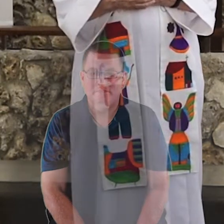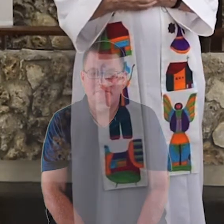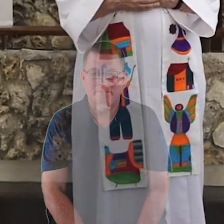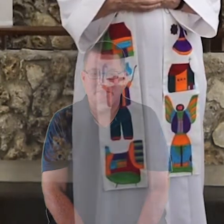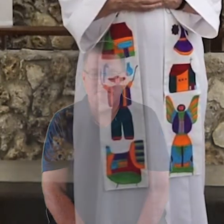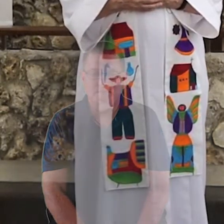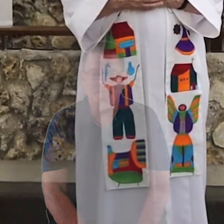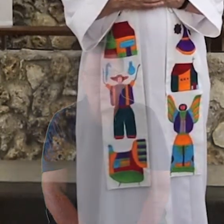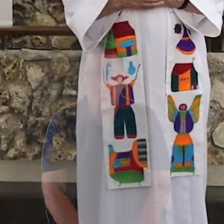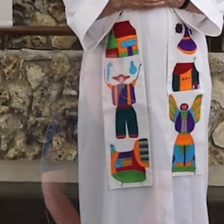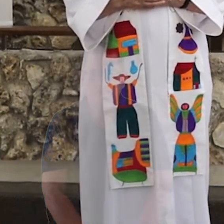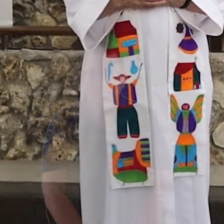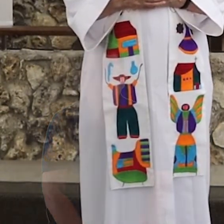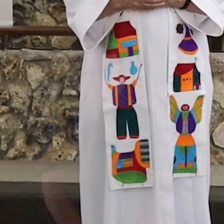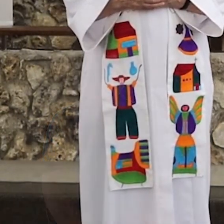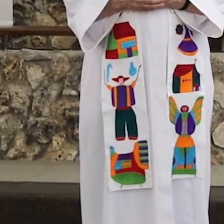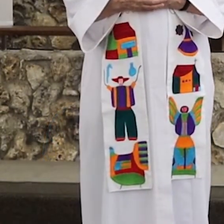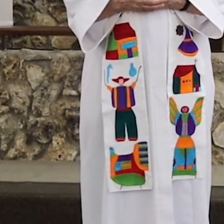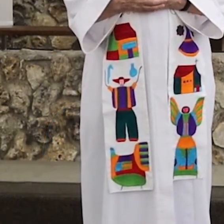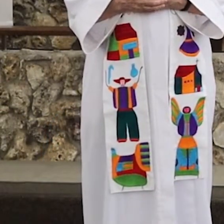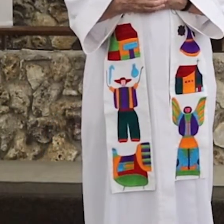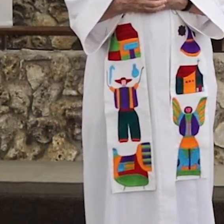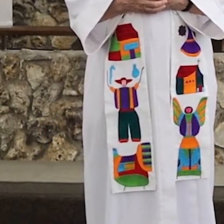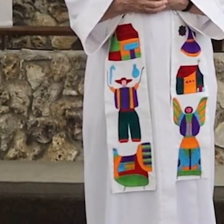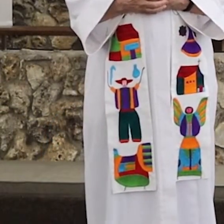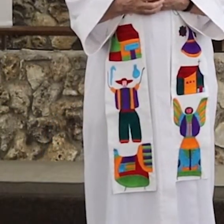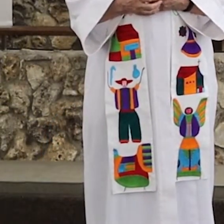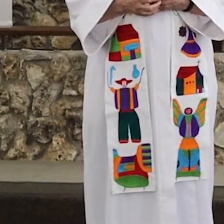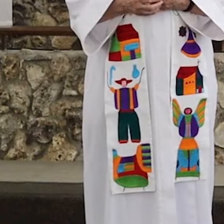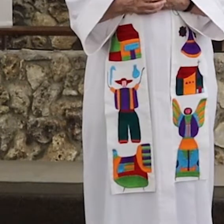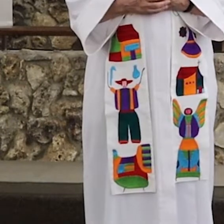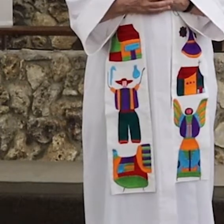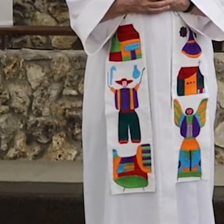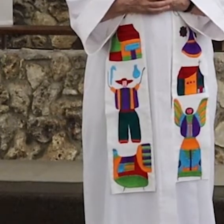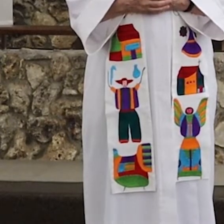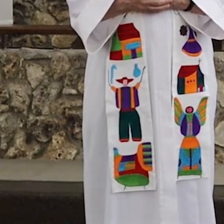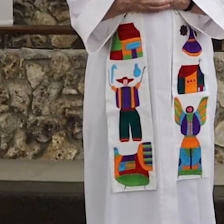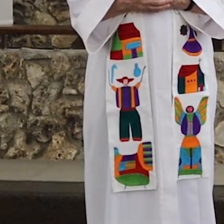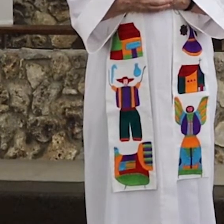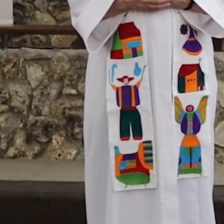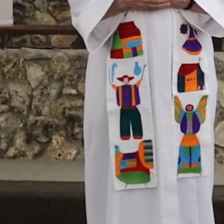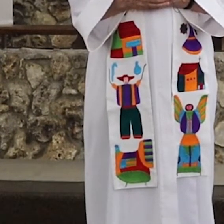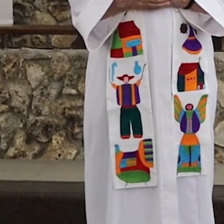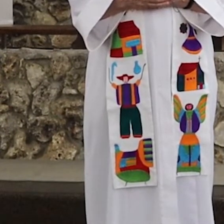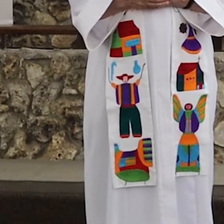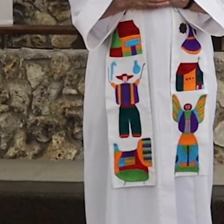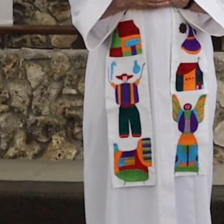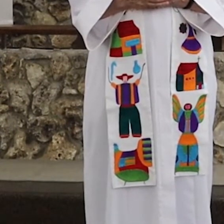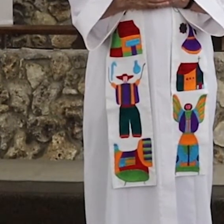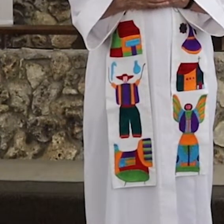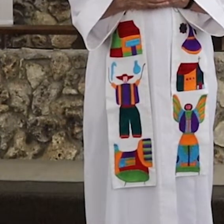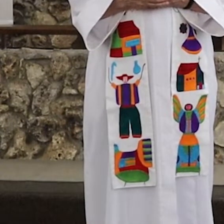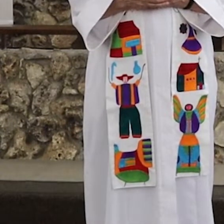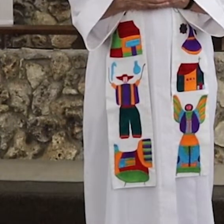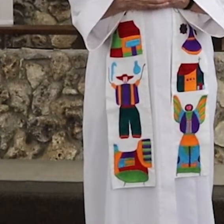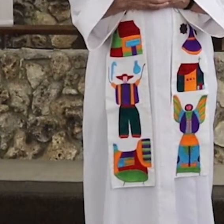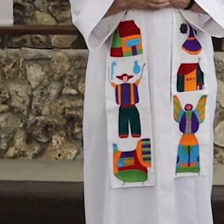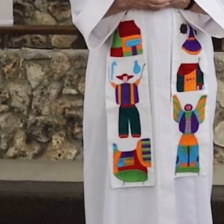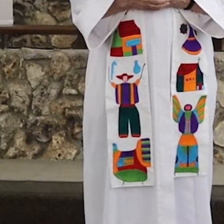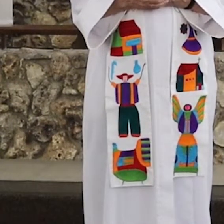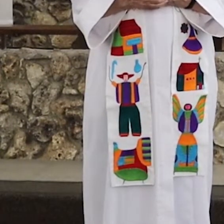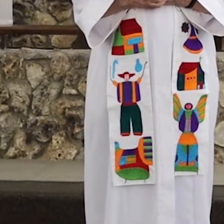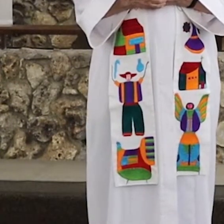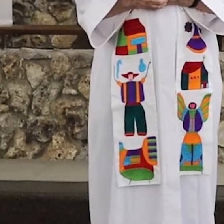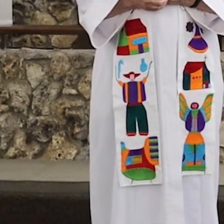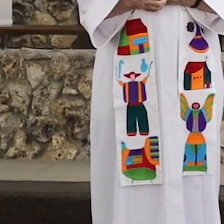The one who anoints our head with oil, the one who feeds us while our enemies look on, the